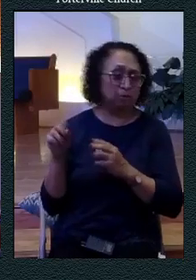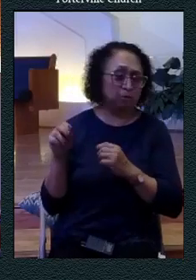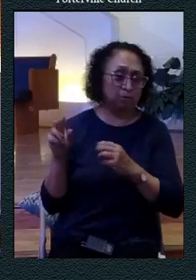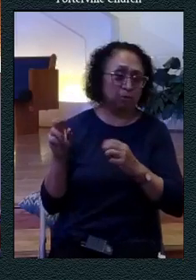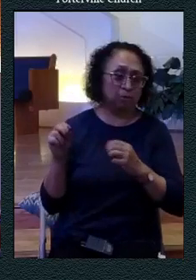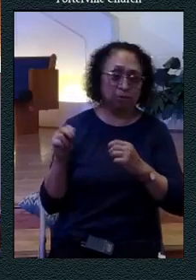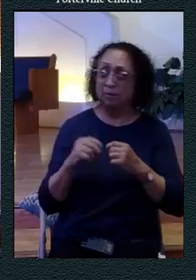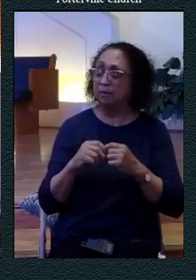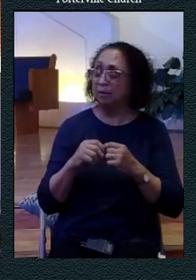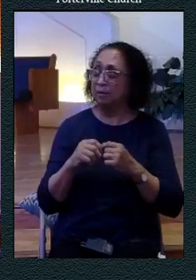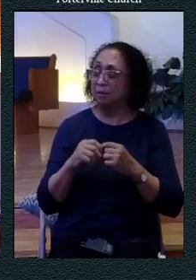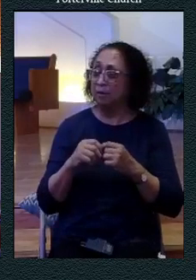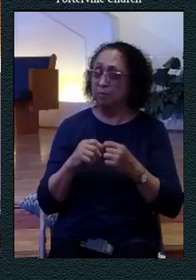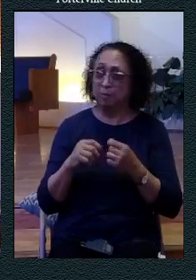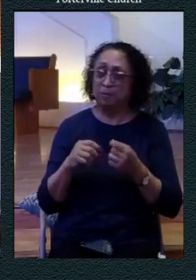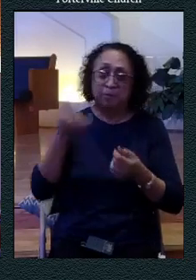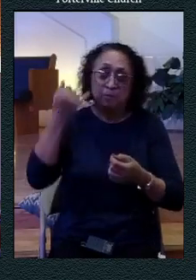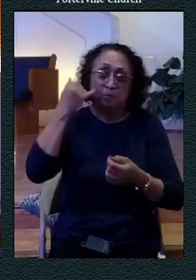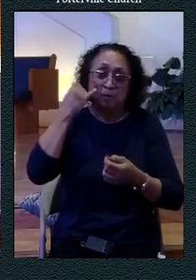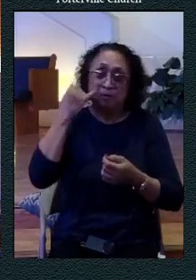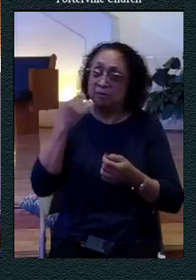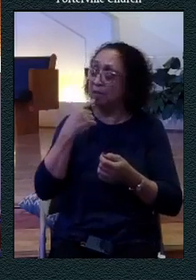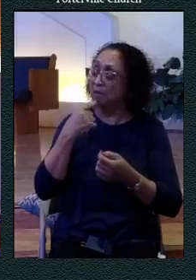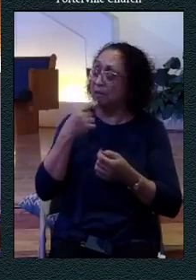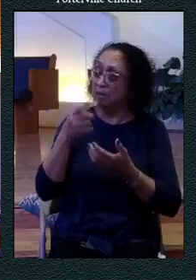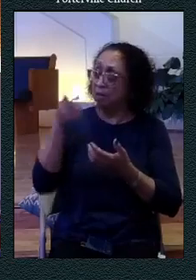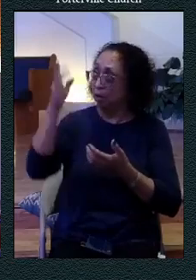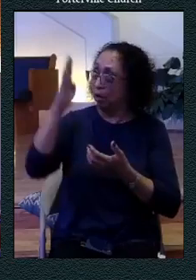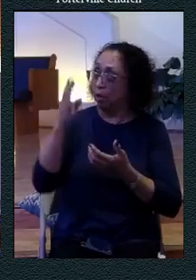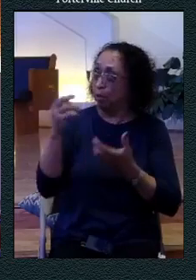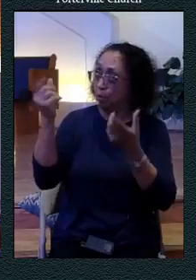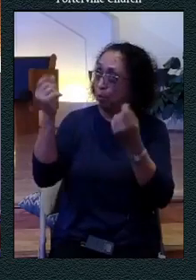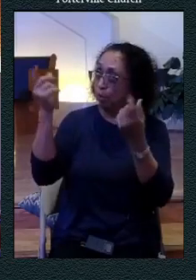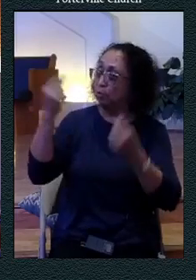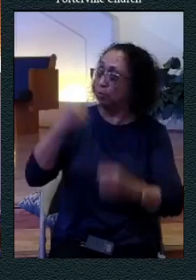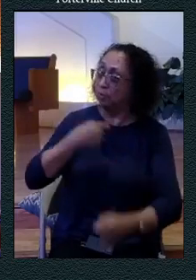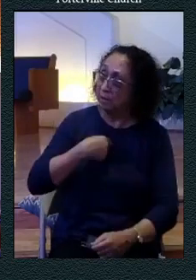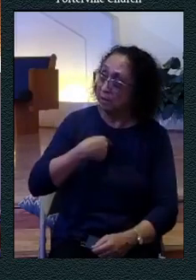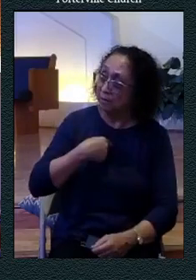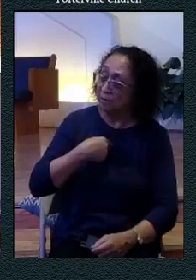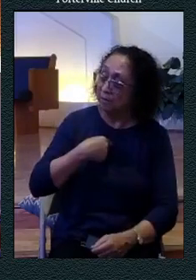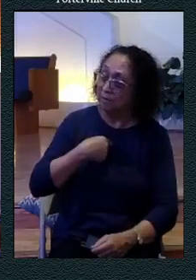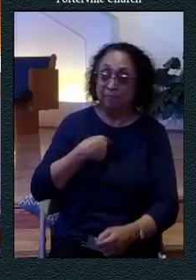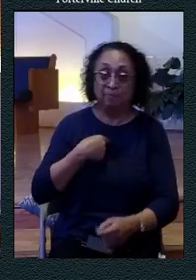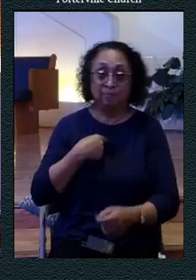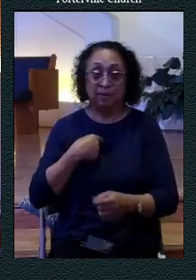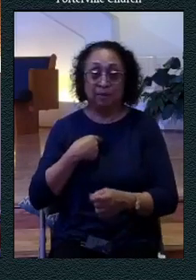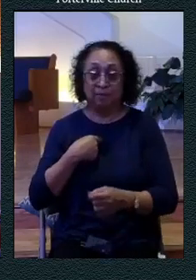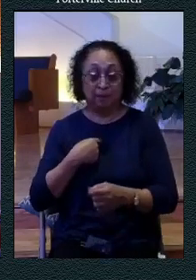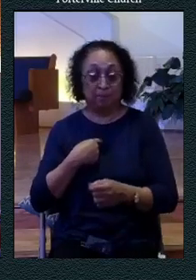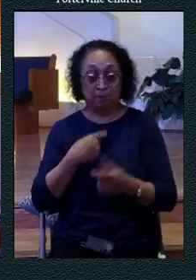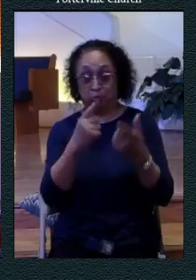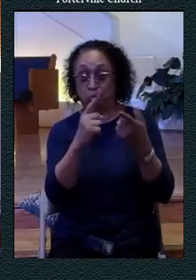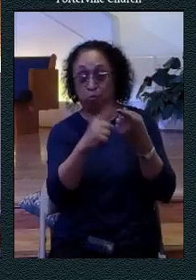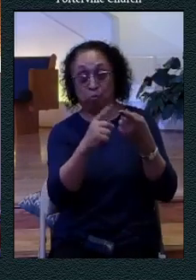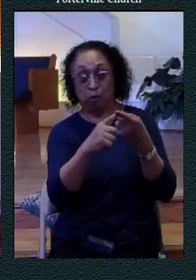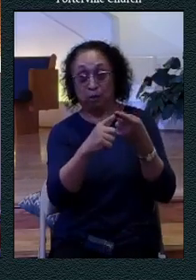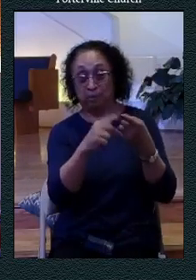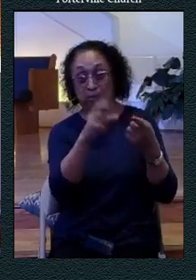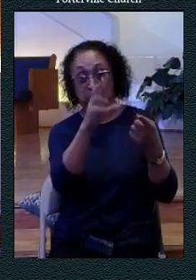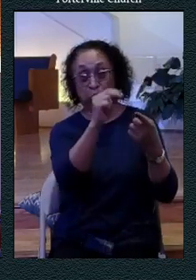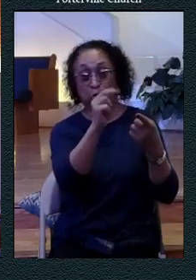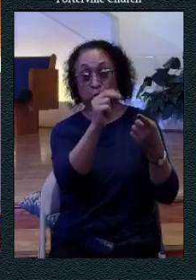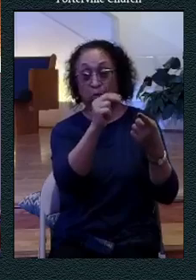what is God inviting me to? And you know, you may say no to this, but if you say no to what they're asking you, ask the